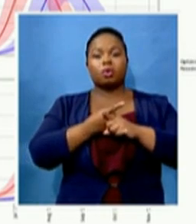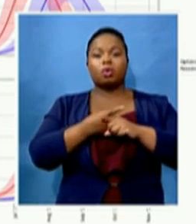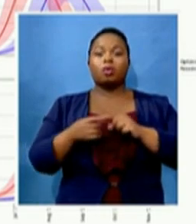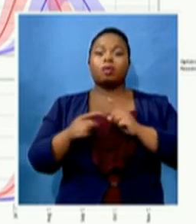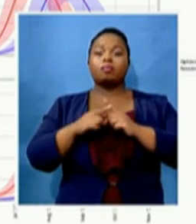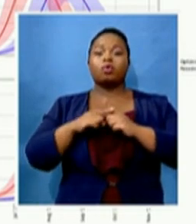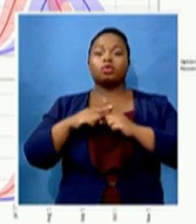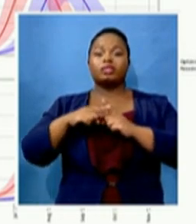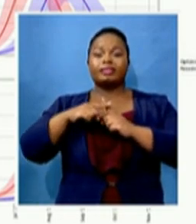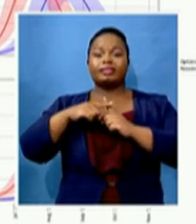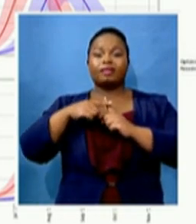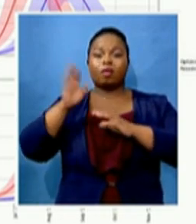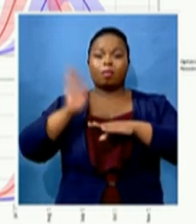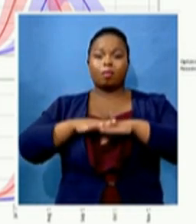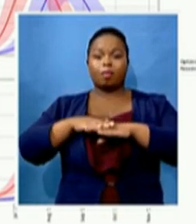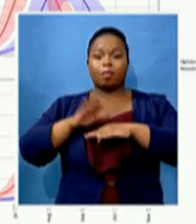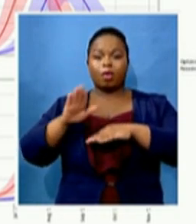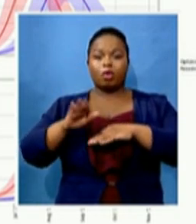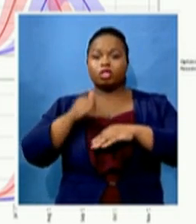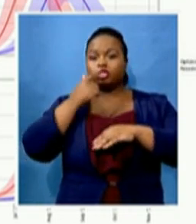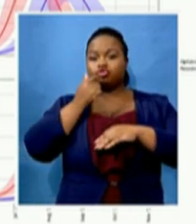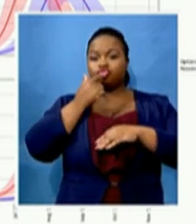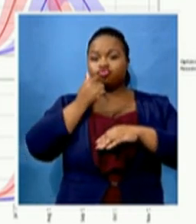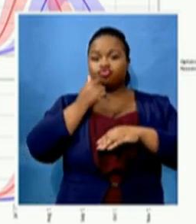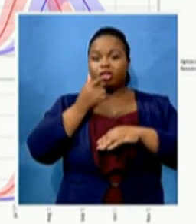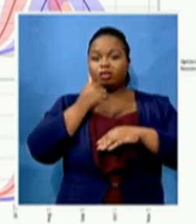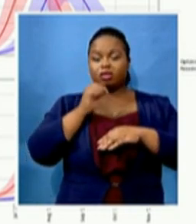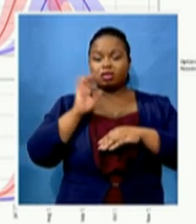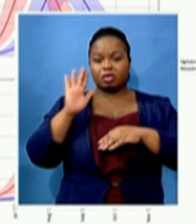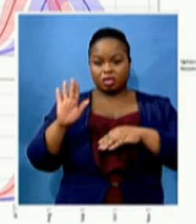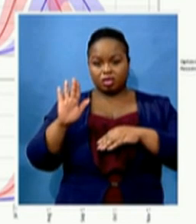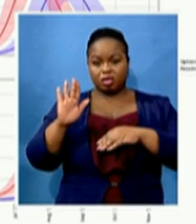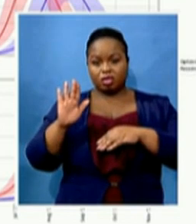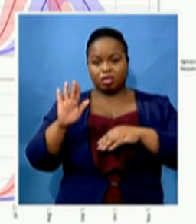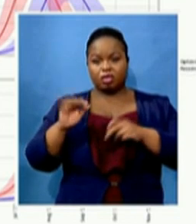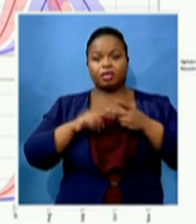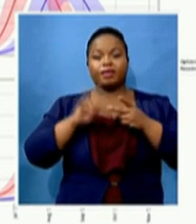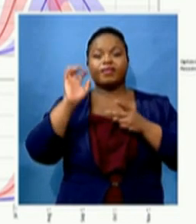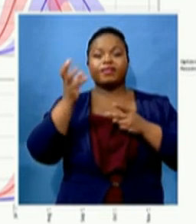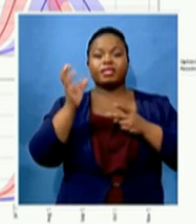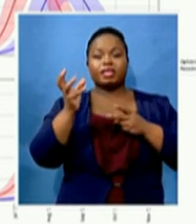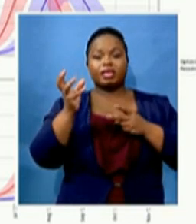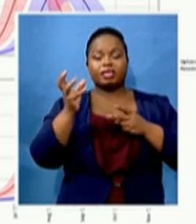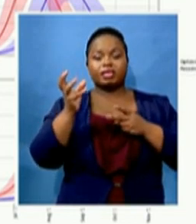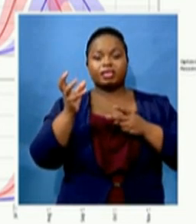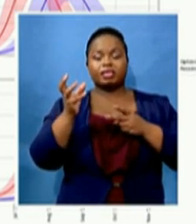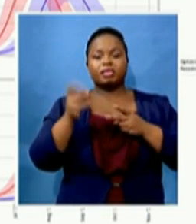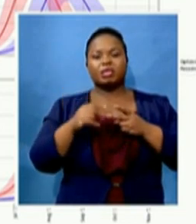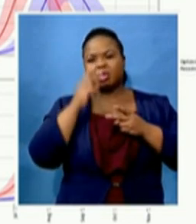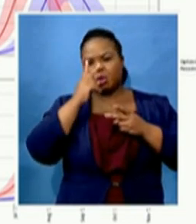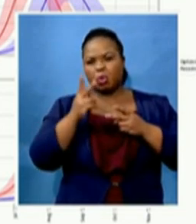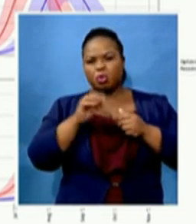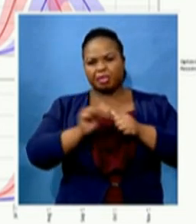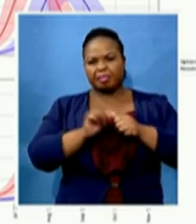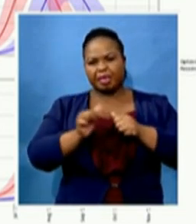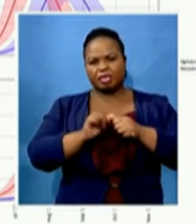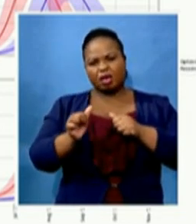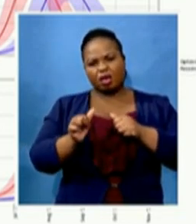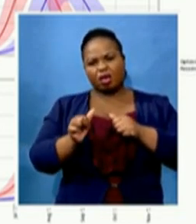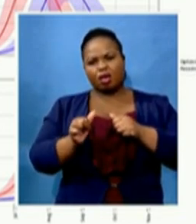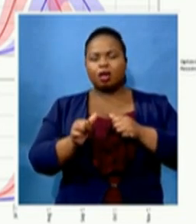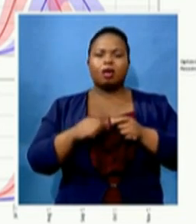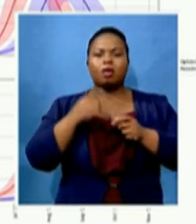scenario. The Free State is looking better than optimistic. Most of the